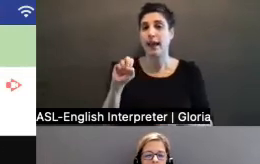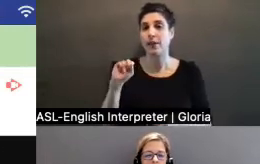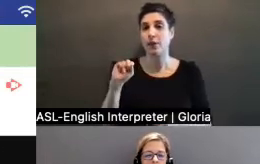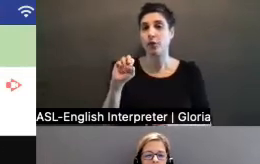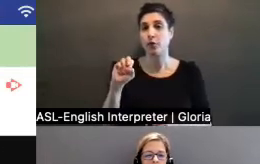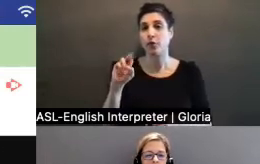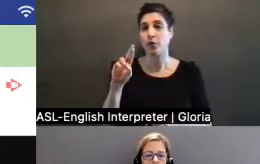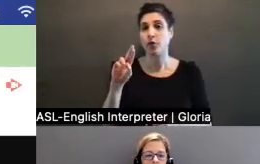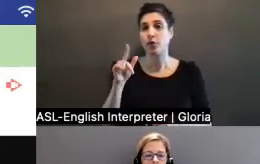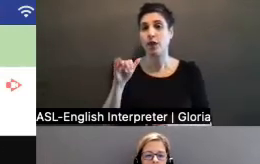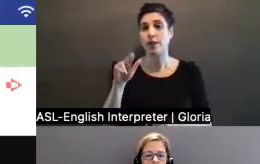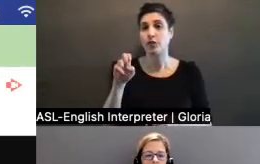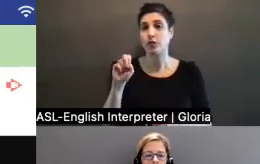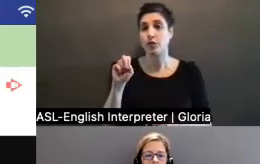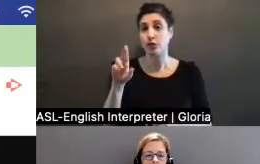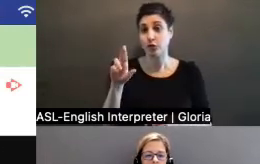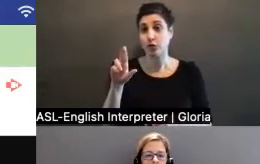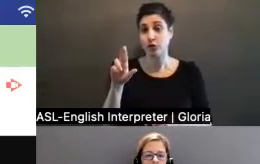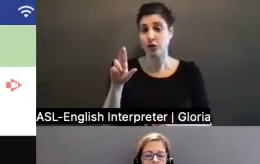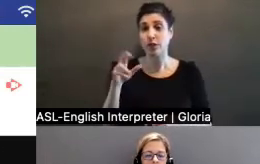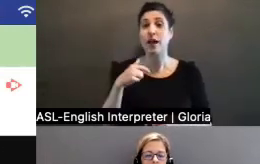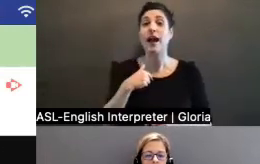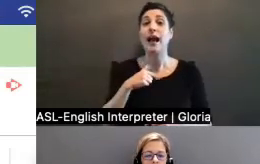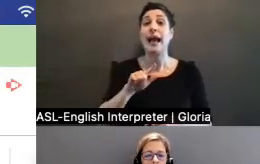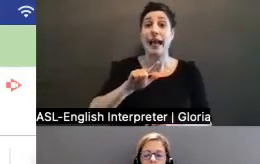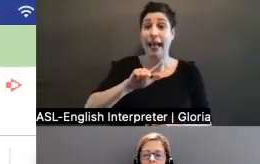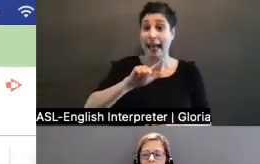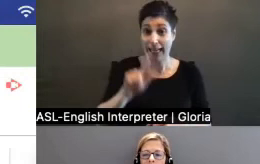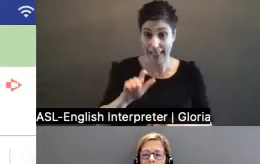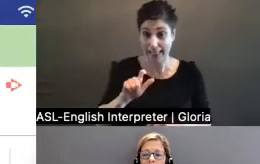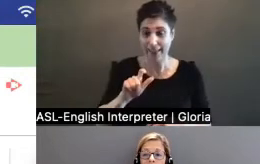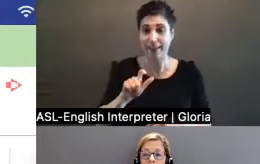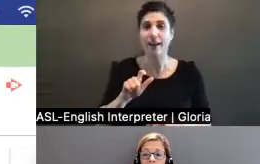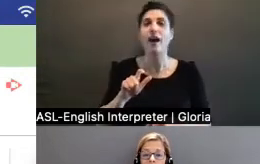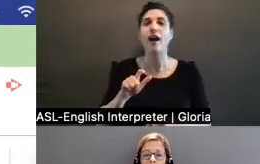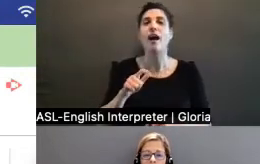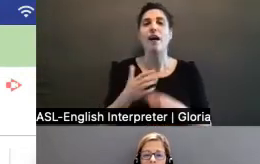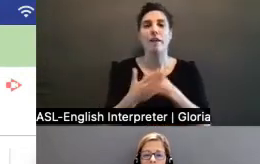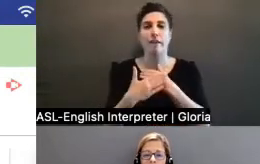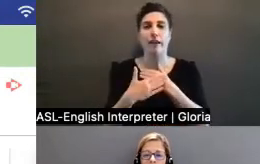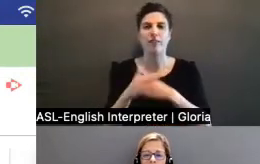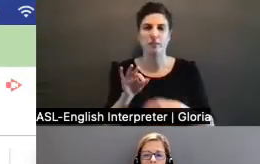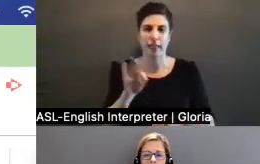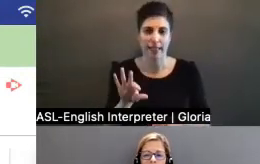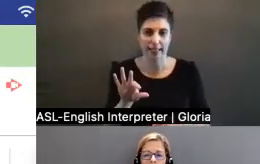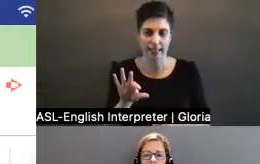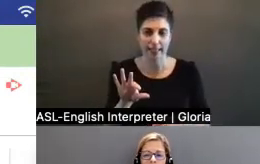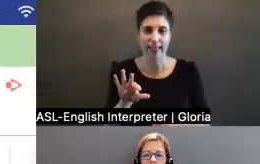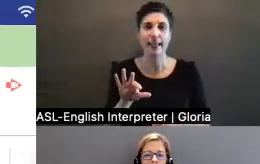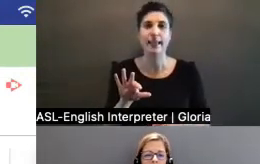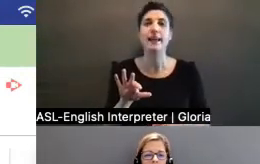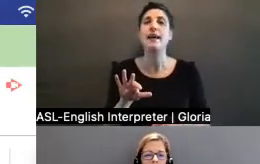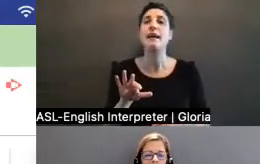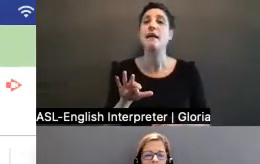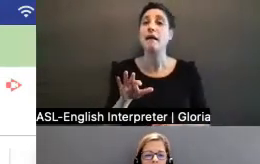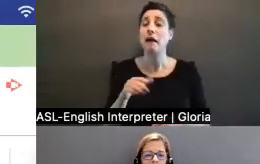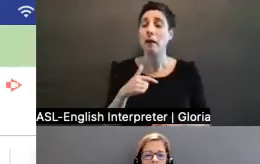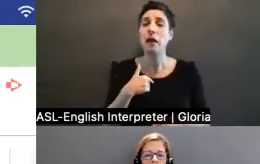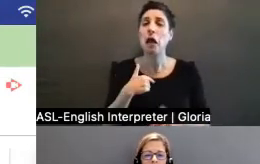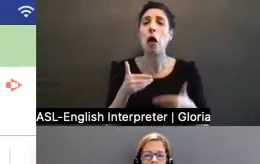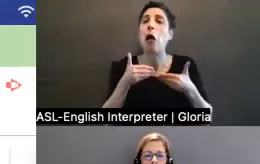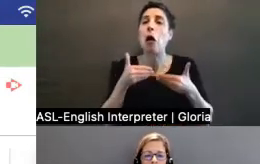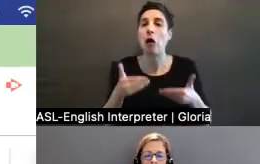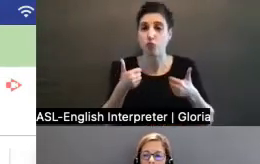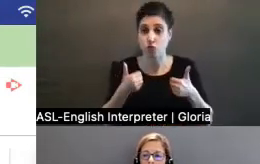me it's a premium feature. But I'm going to say, I want to continue to edit this. It will take me to creation